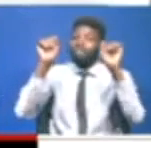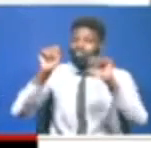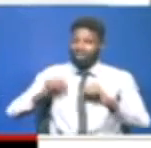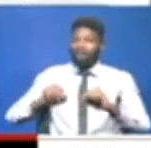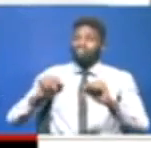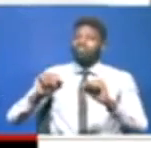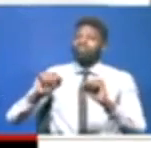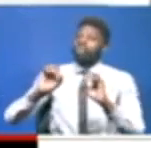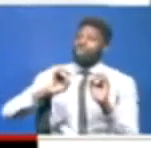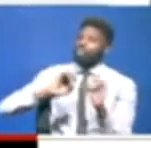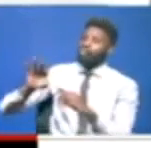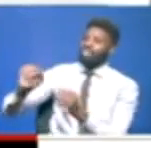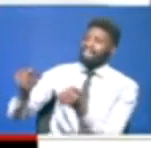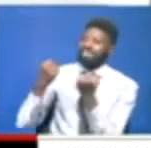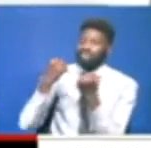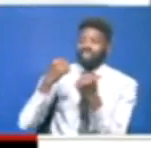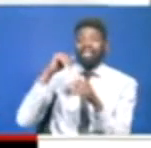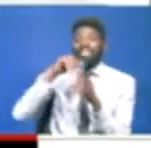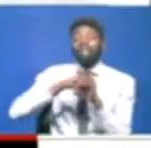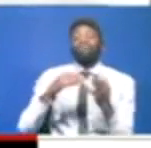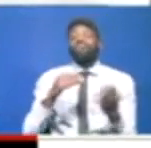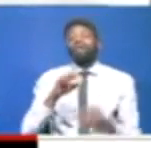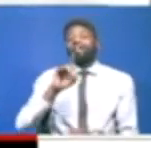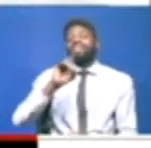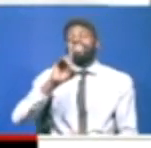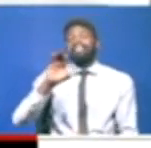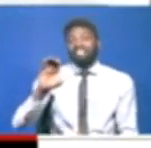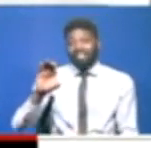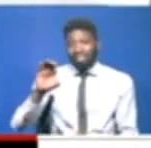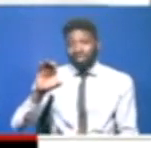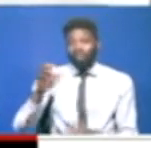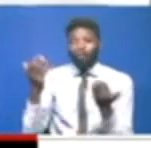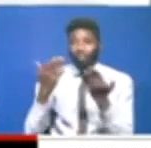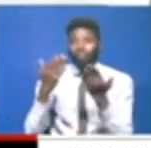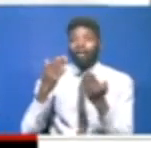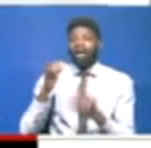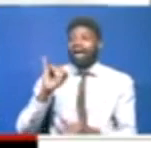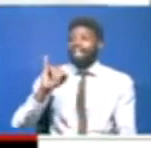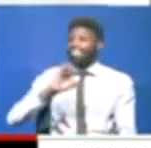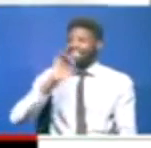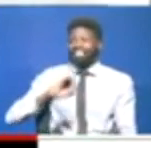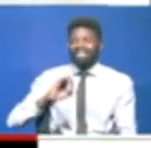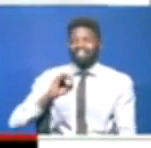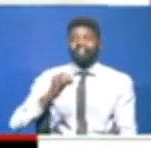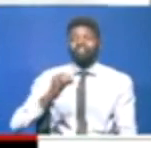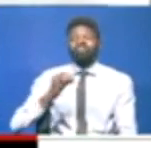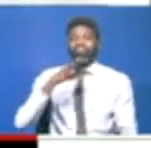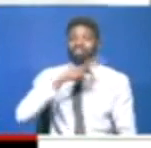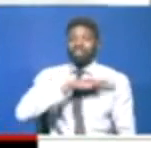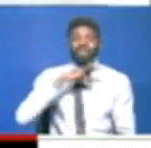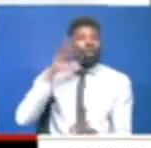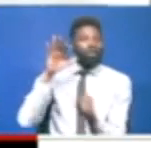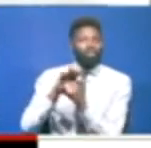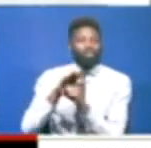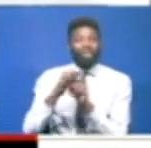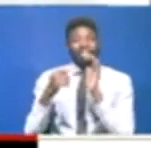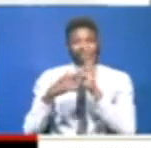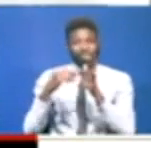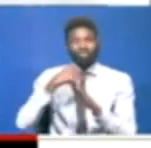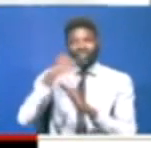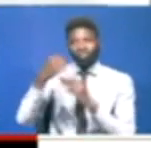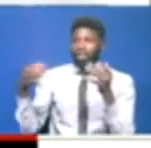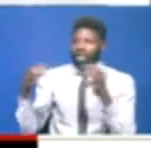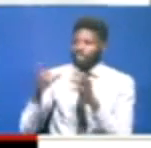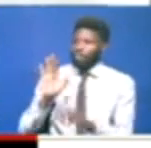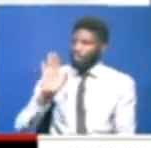a defined contribution, where now it's also earning you a lot of interest, like the ones that are run by the insurance companies. So you'll be